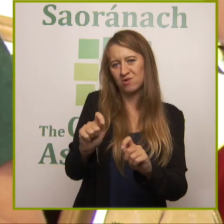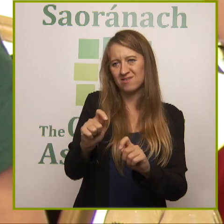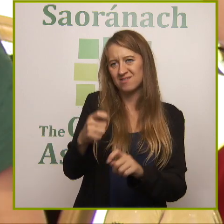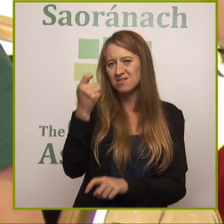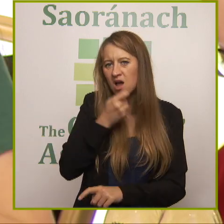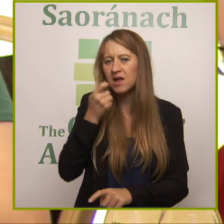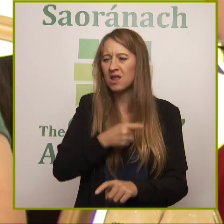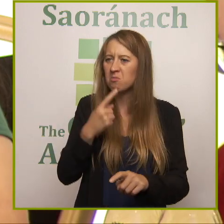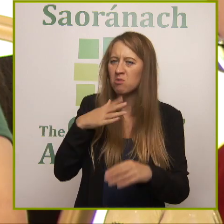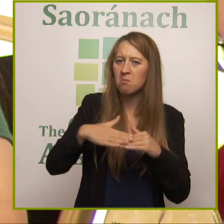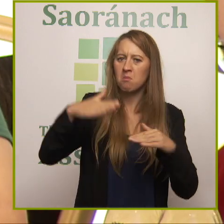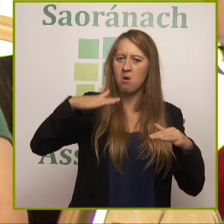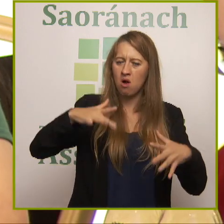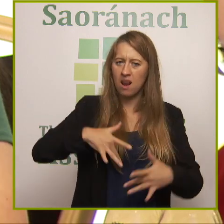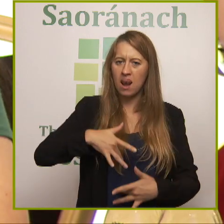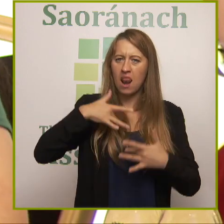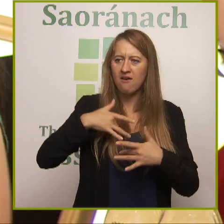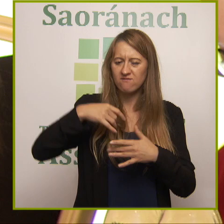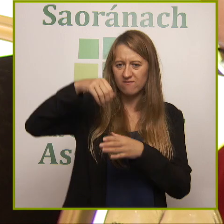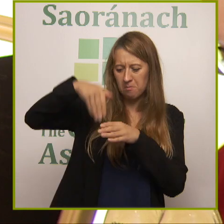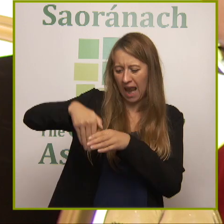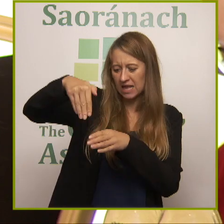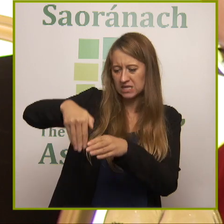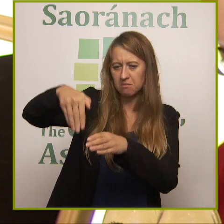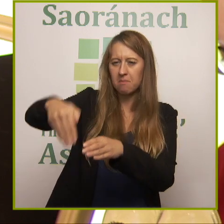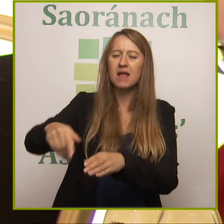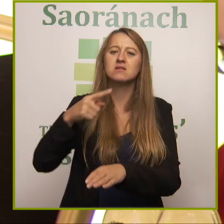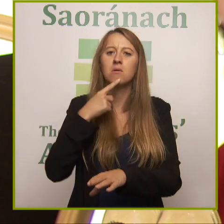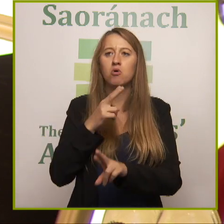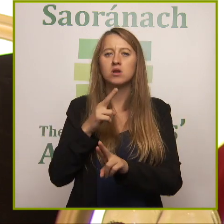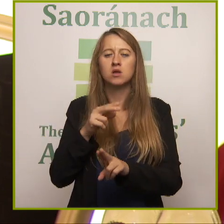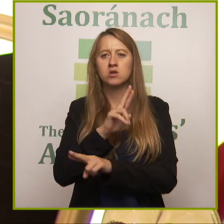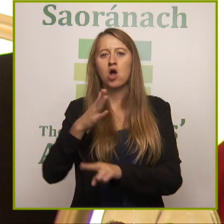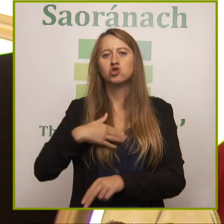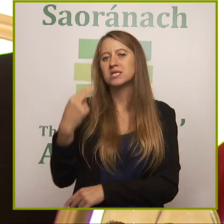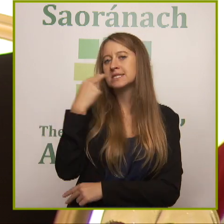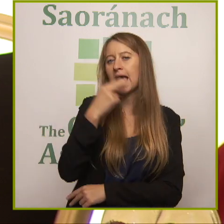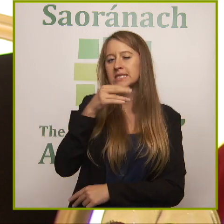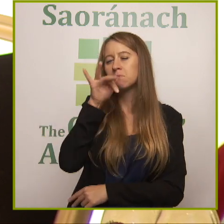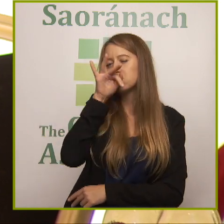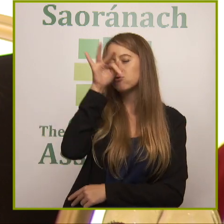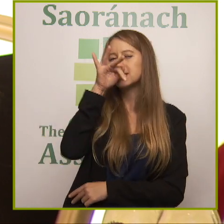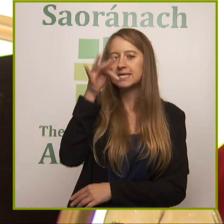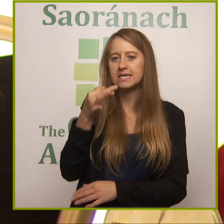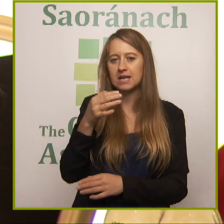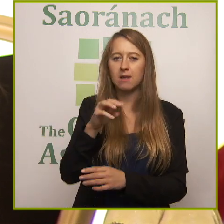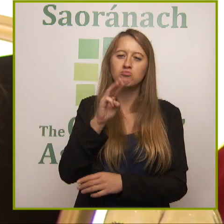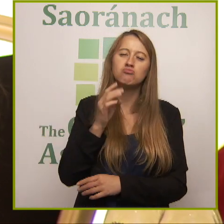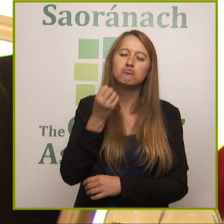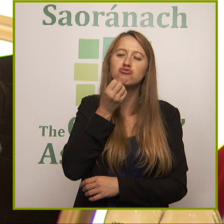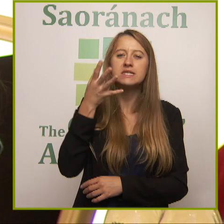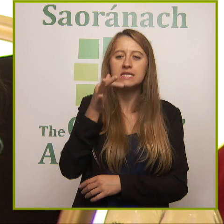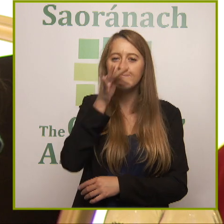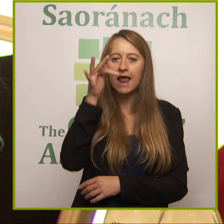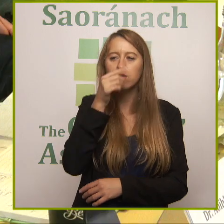like more instead of planting nice, pretty flowers, they could plant flowers that are more important to wildlife and